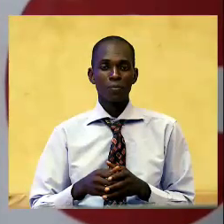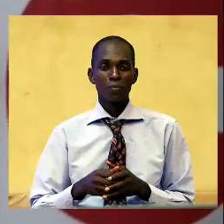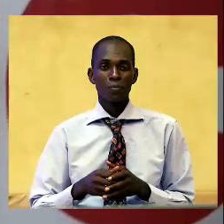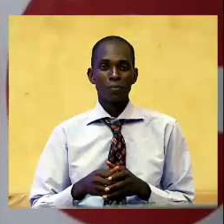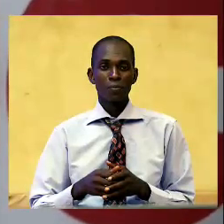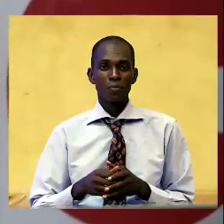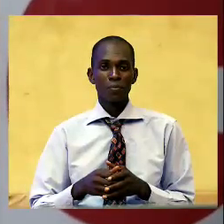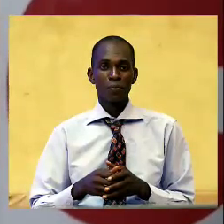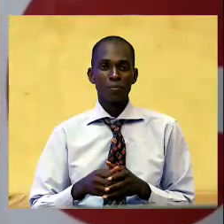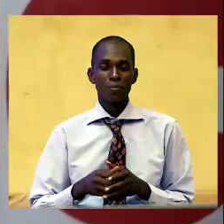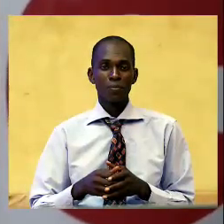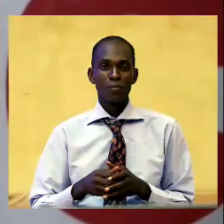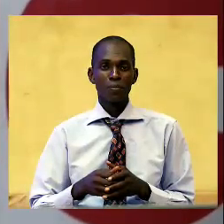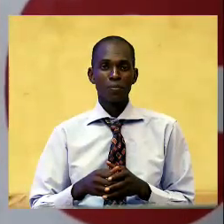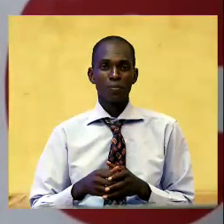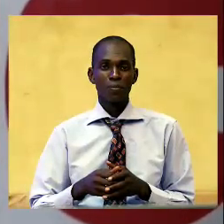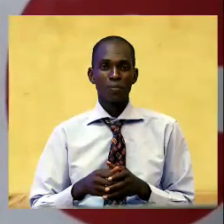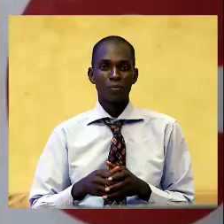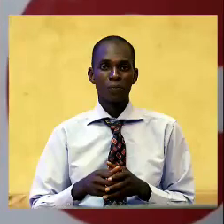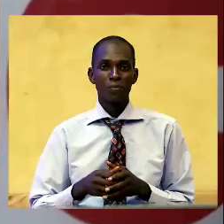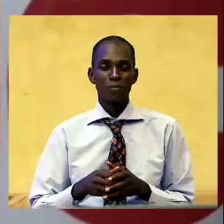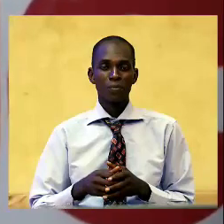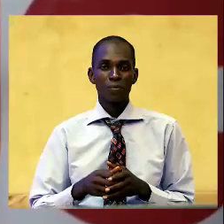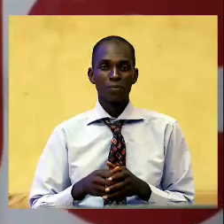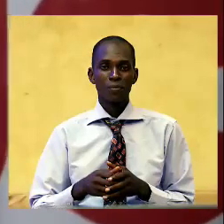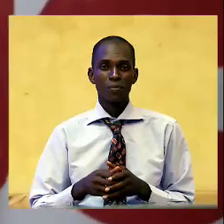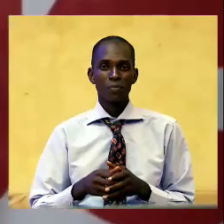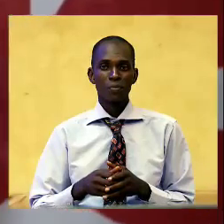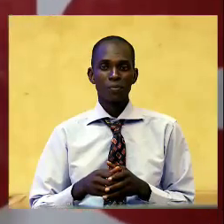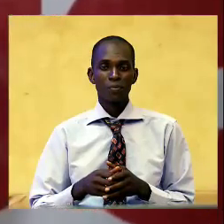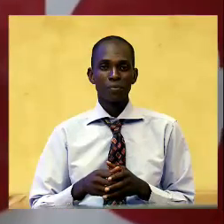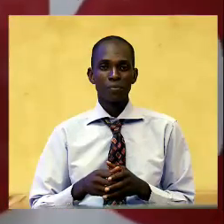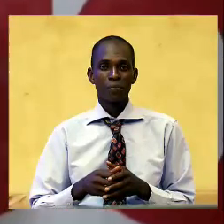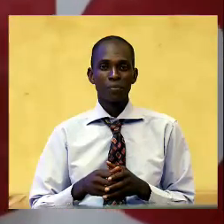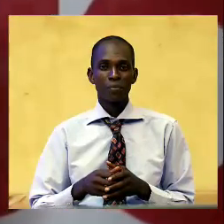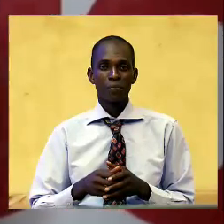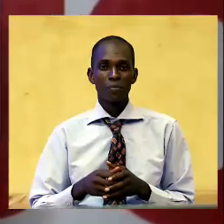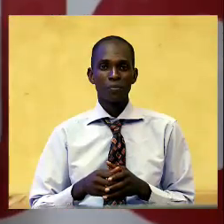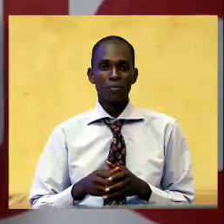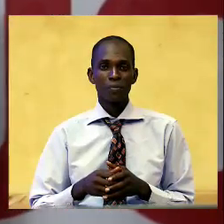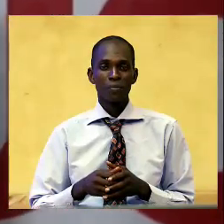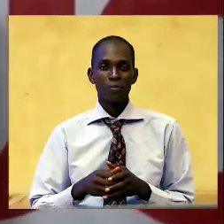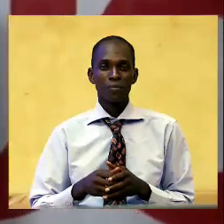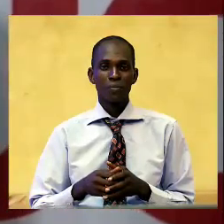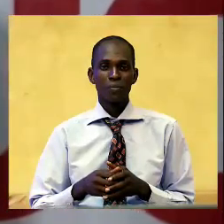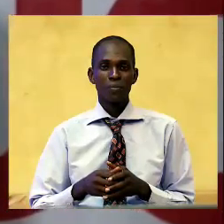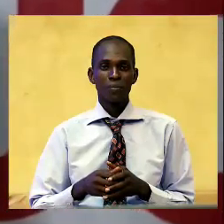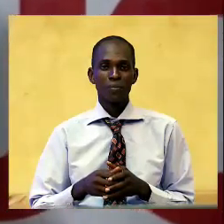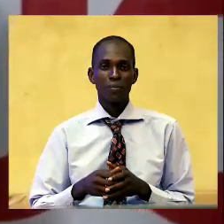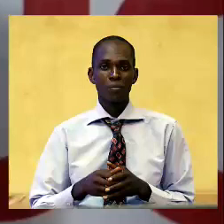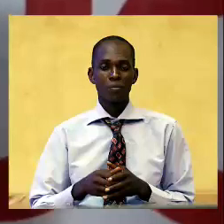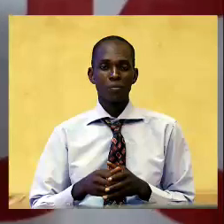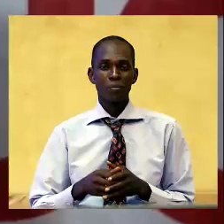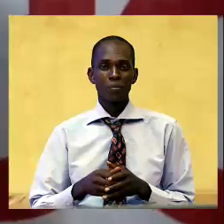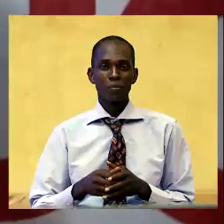enye musogbu. Mana mgbe obido emechere message mgbe obido ikpe pere ose ebe obula imara iwere